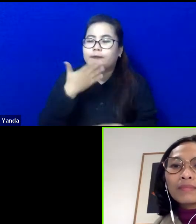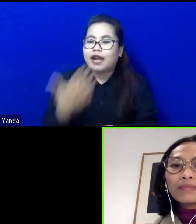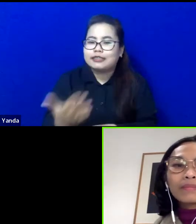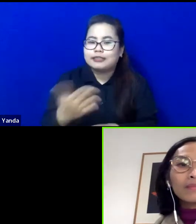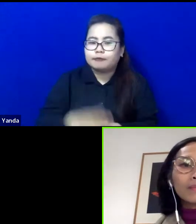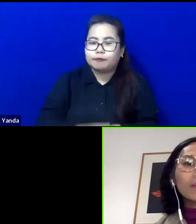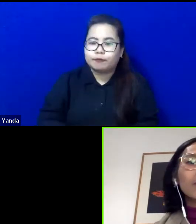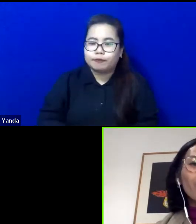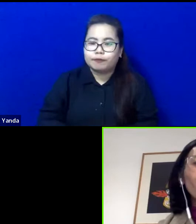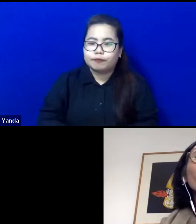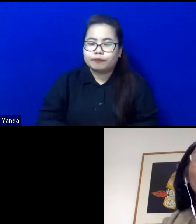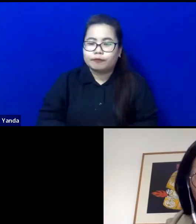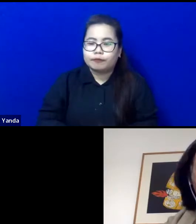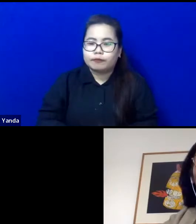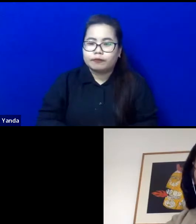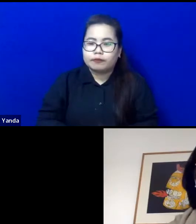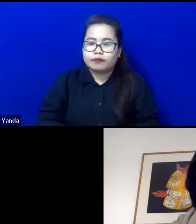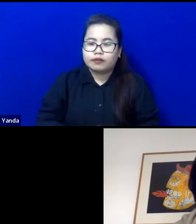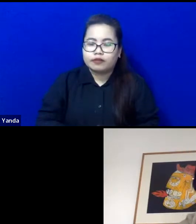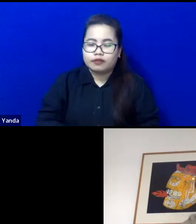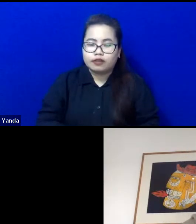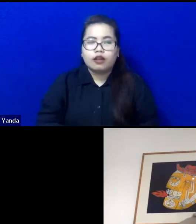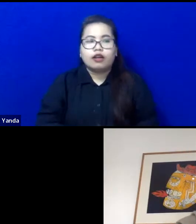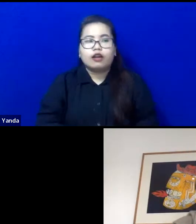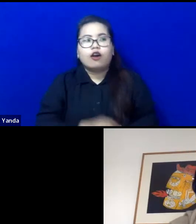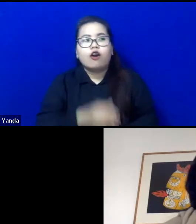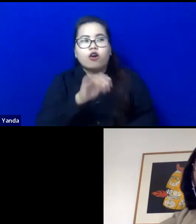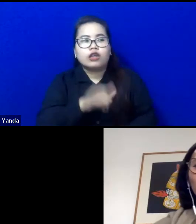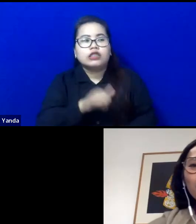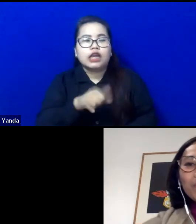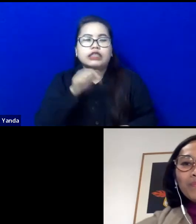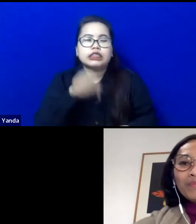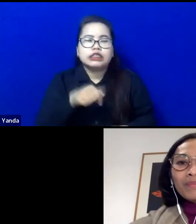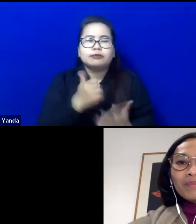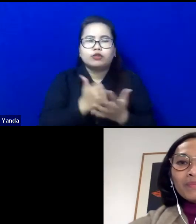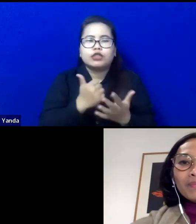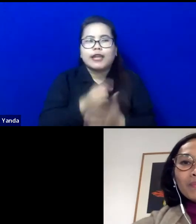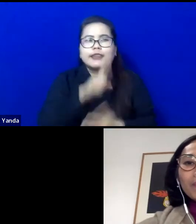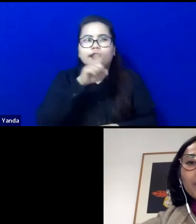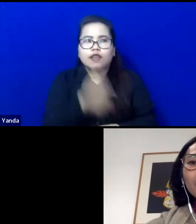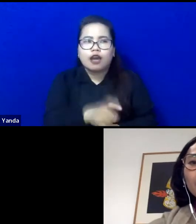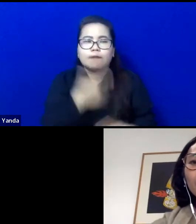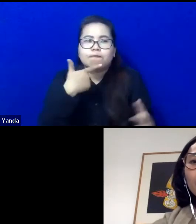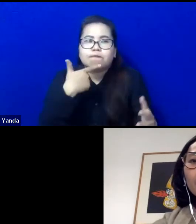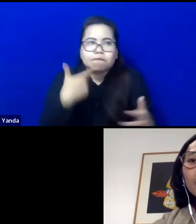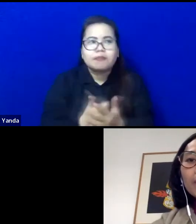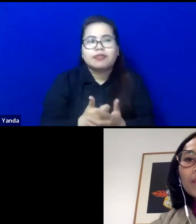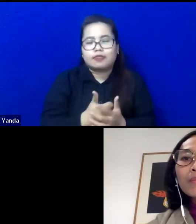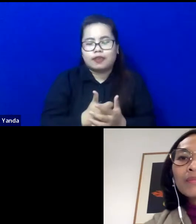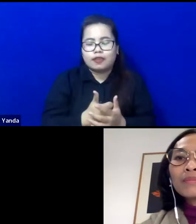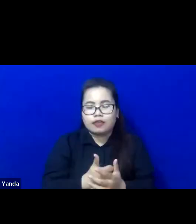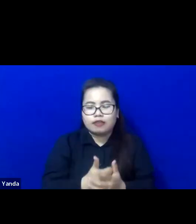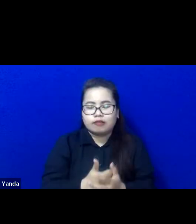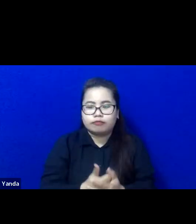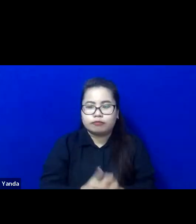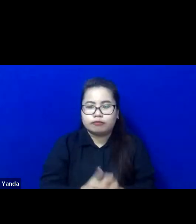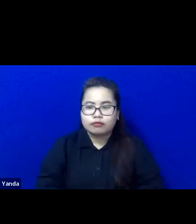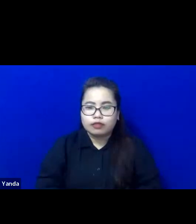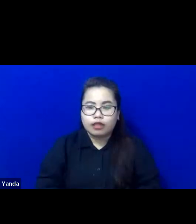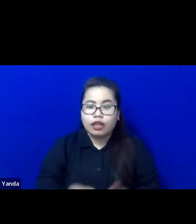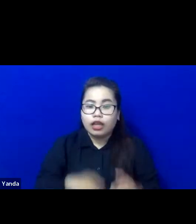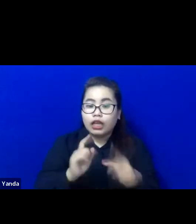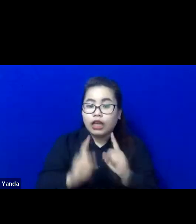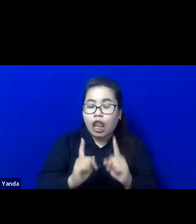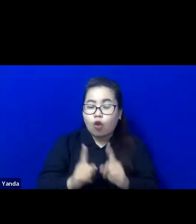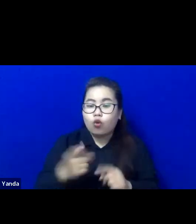That's a big question, and but really, if we broke it down into the most achievable chunks, probably